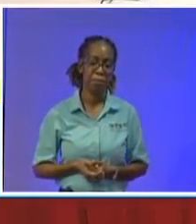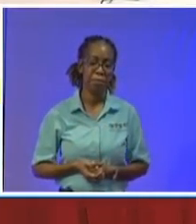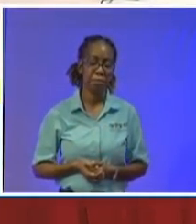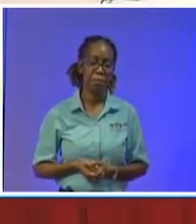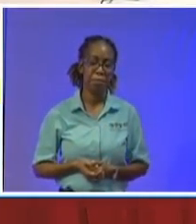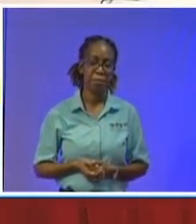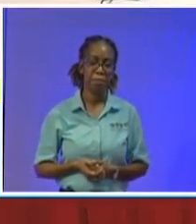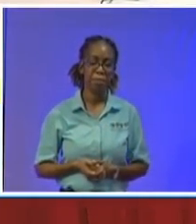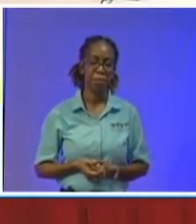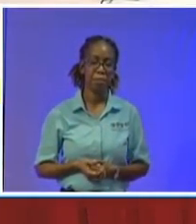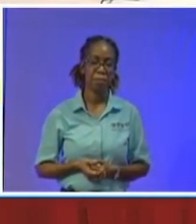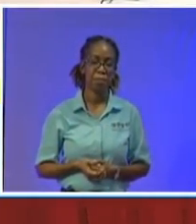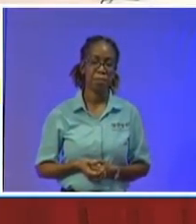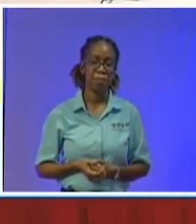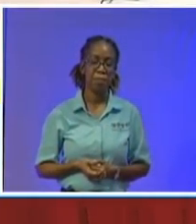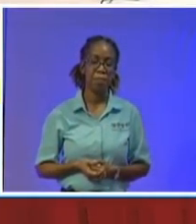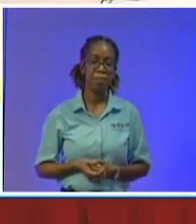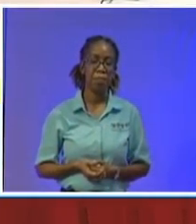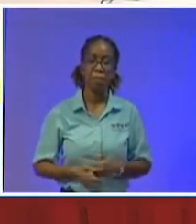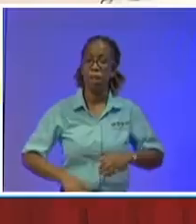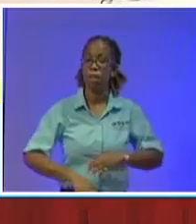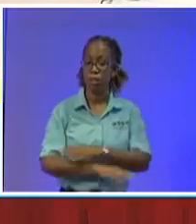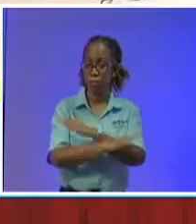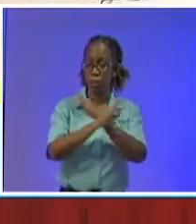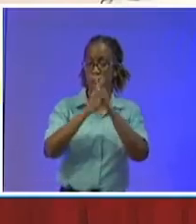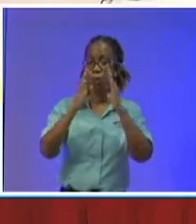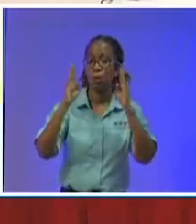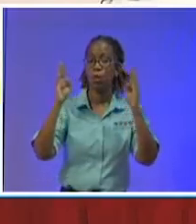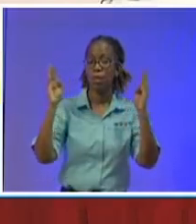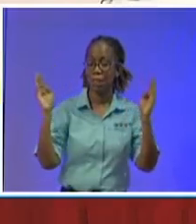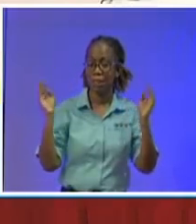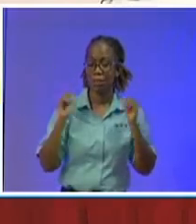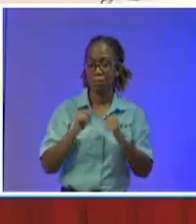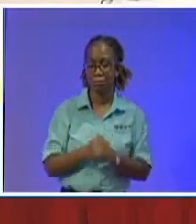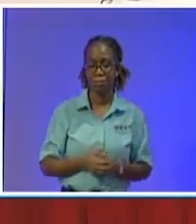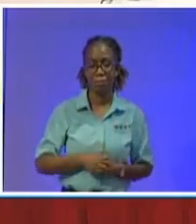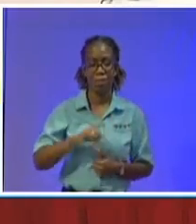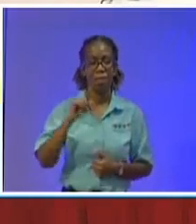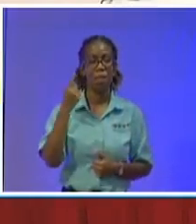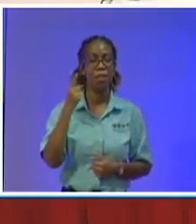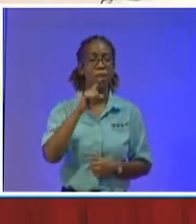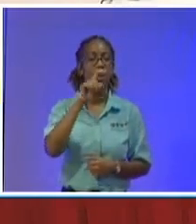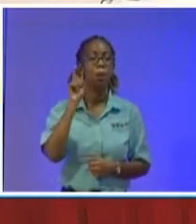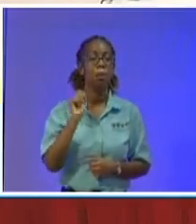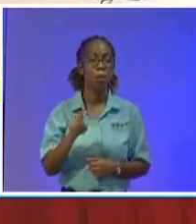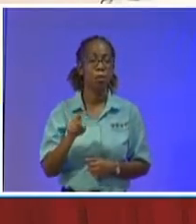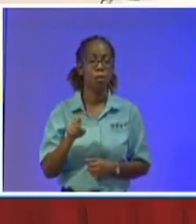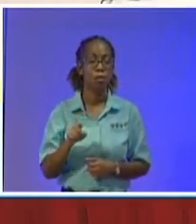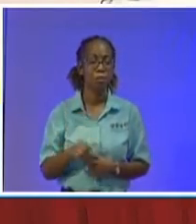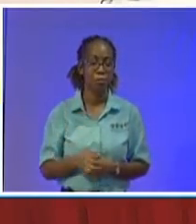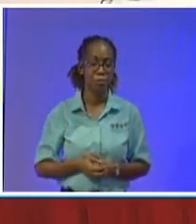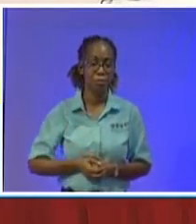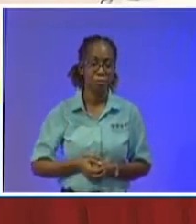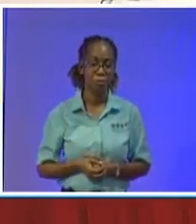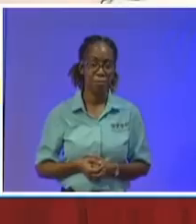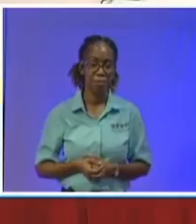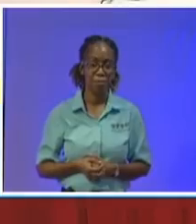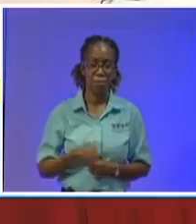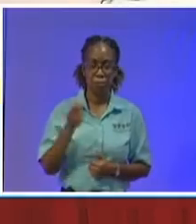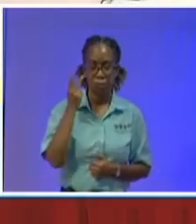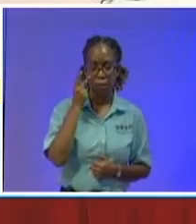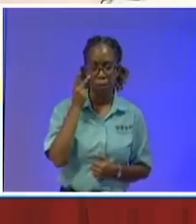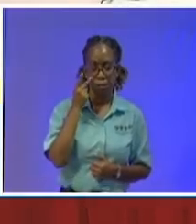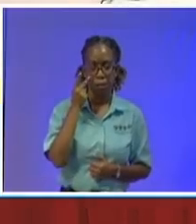Good morning, everyone. Rihanna McKenzie here from Newsday. My first question, we're seeing obviously a rise